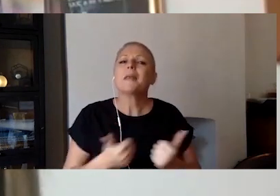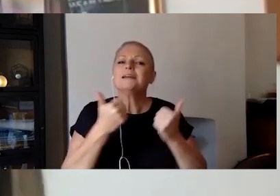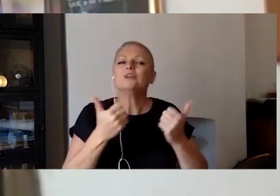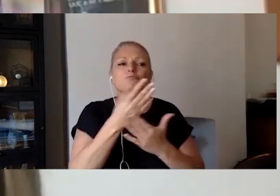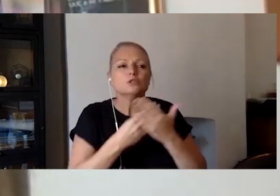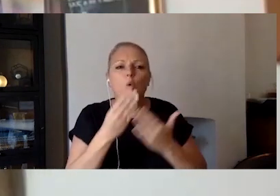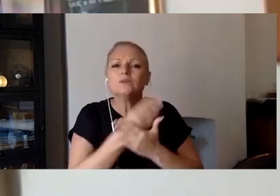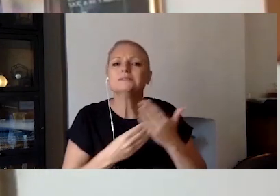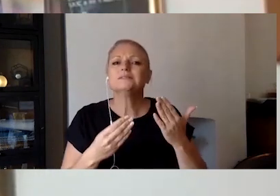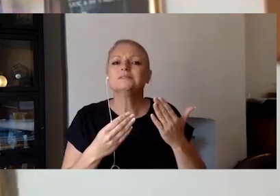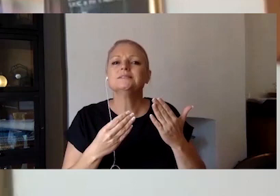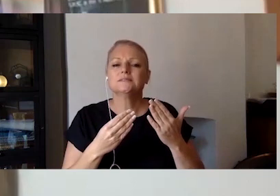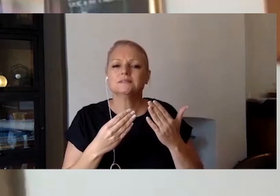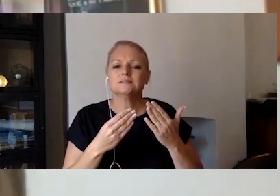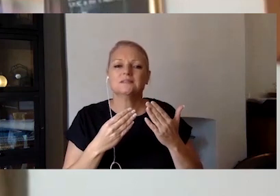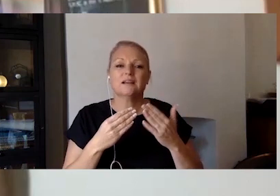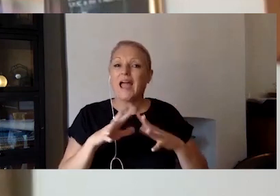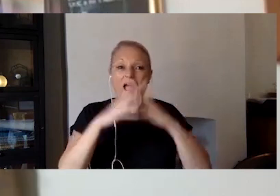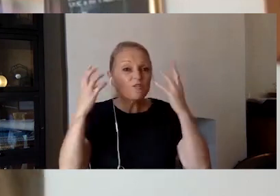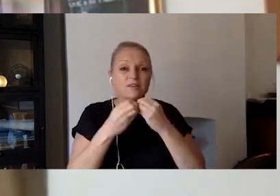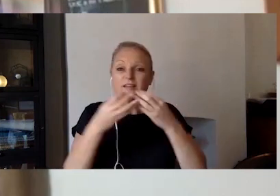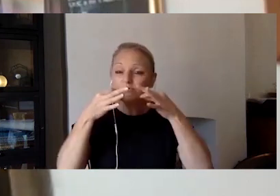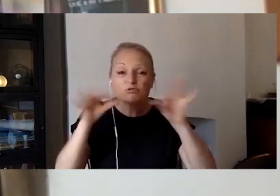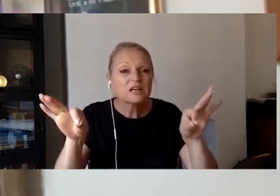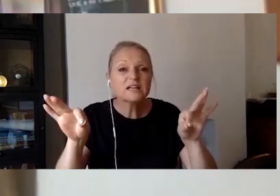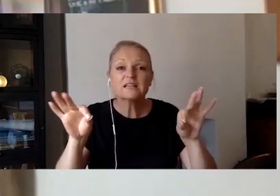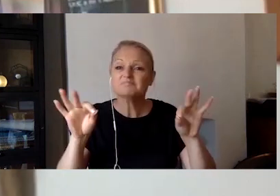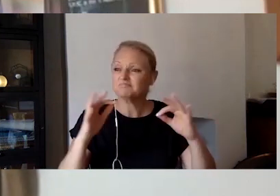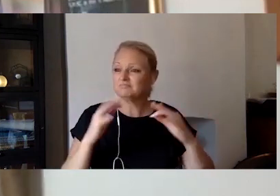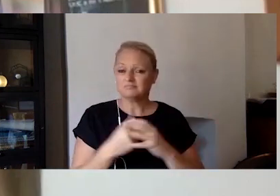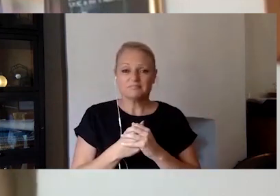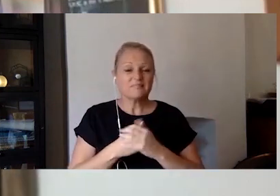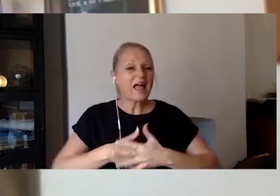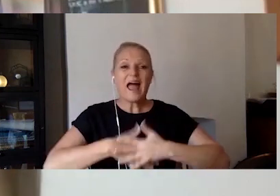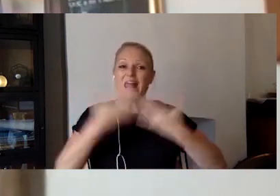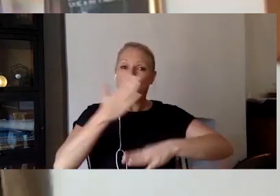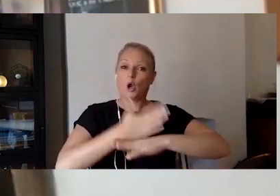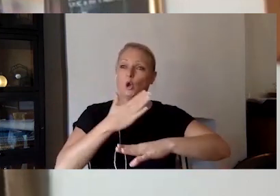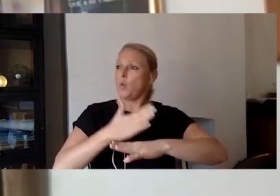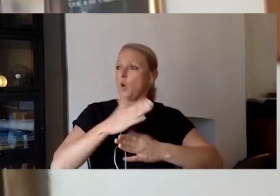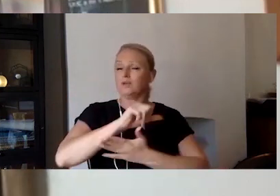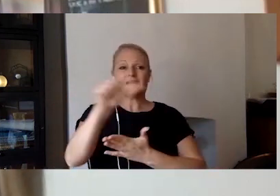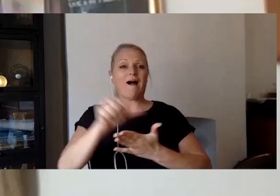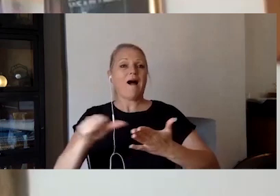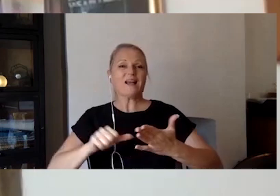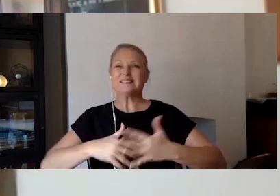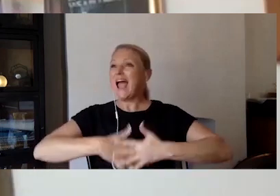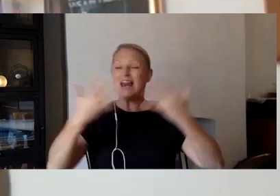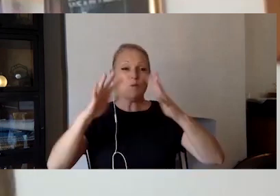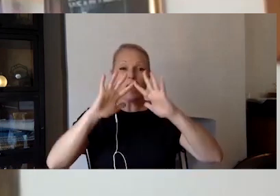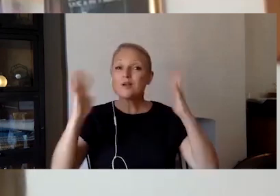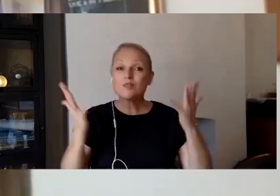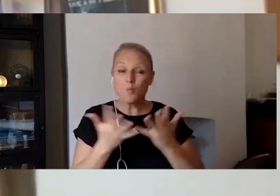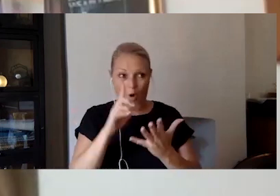are all open access and free of charge for everyone who works in the performing arts anywhere in the world. So